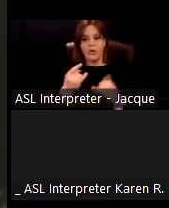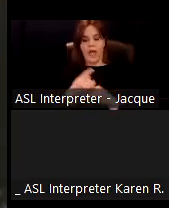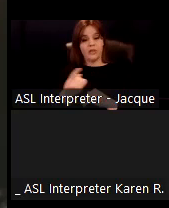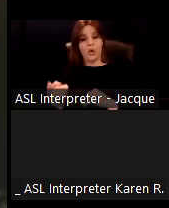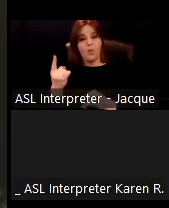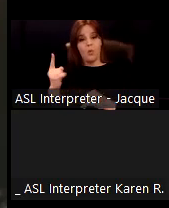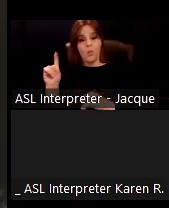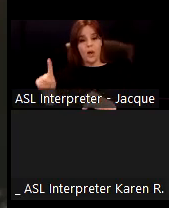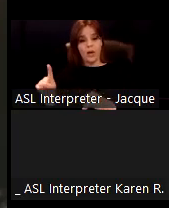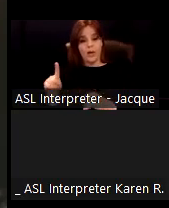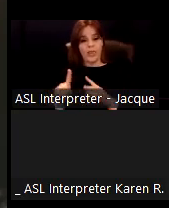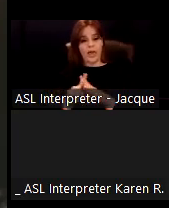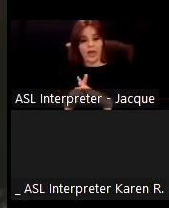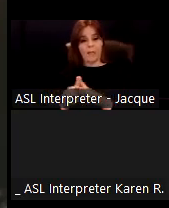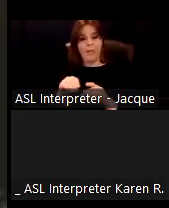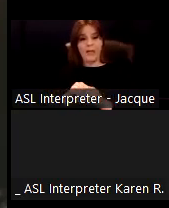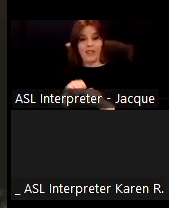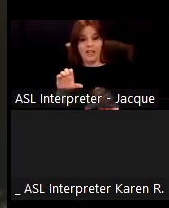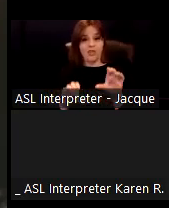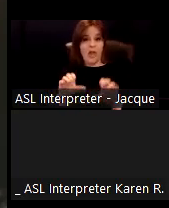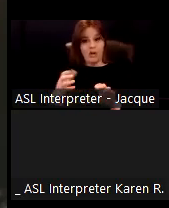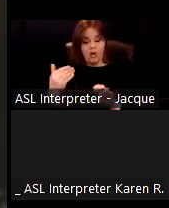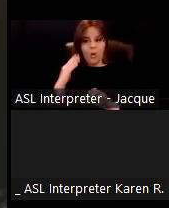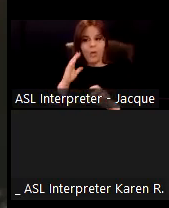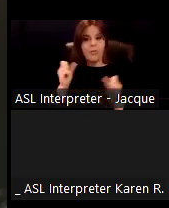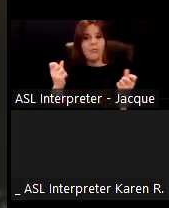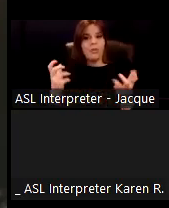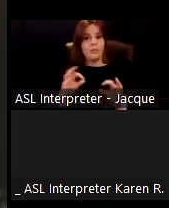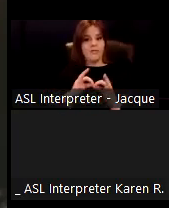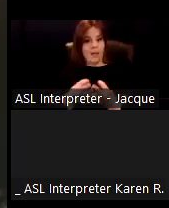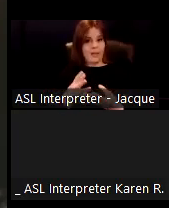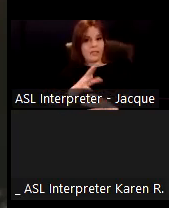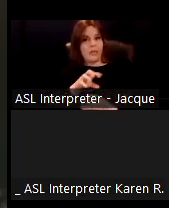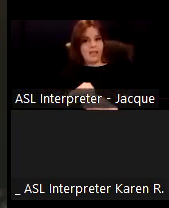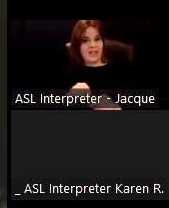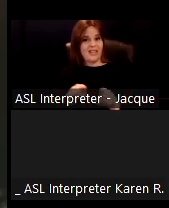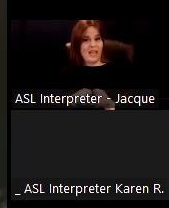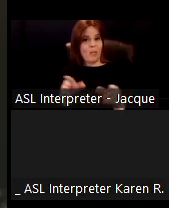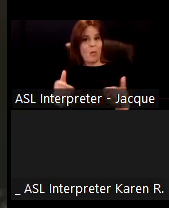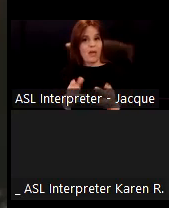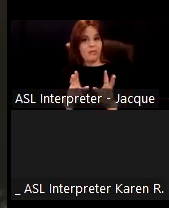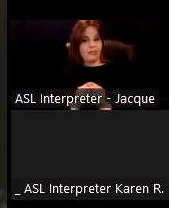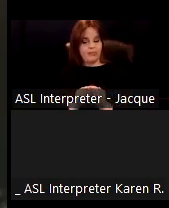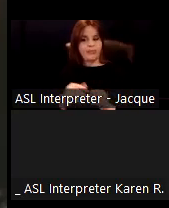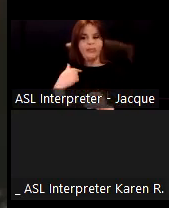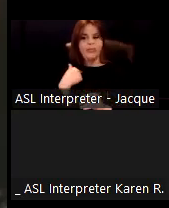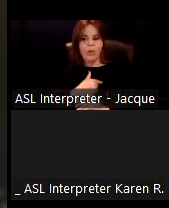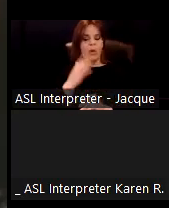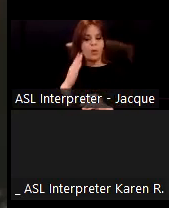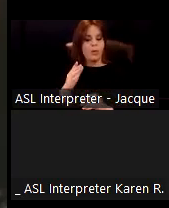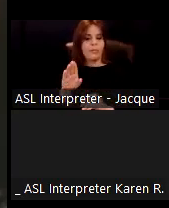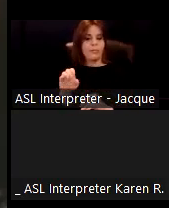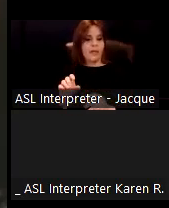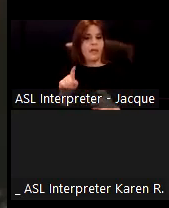question that came up in the chat earlier, will multiple families be in the same welcome session? So we will be meeting with the